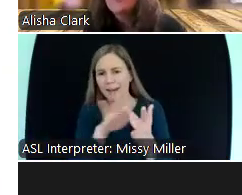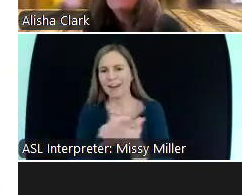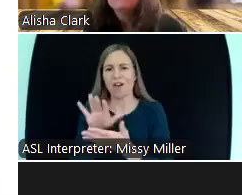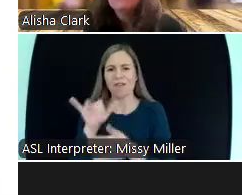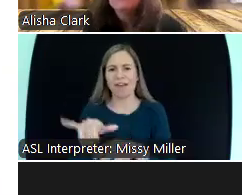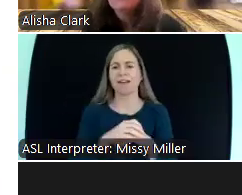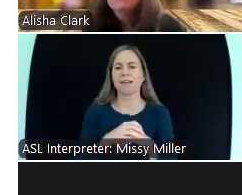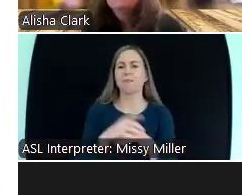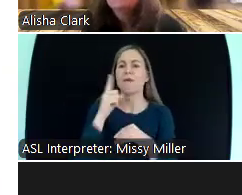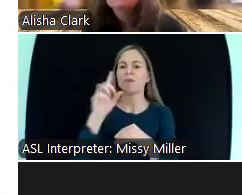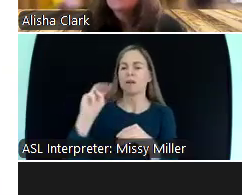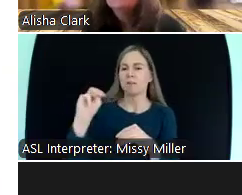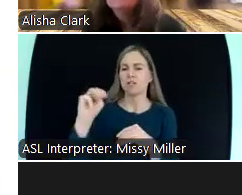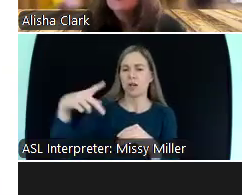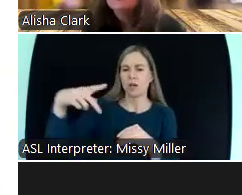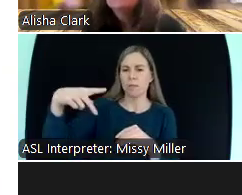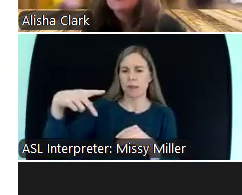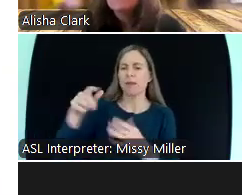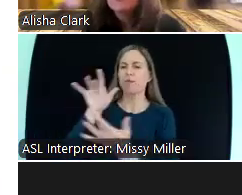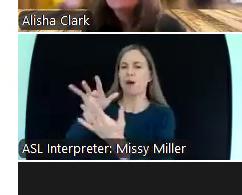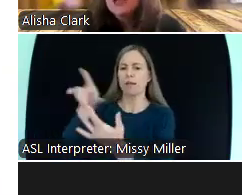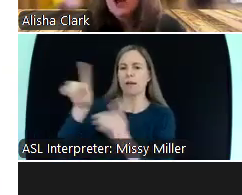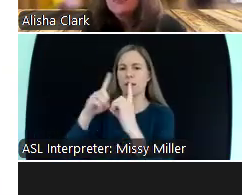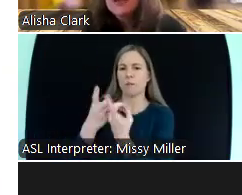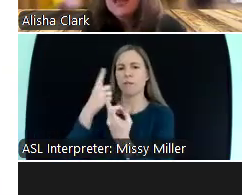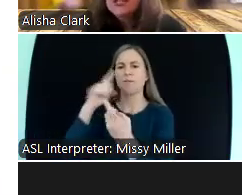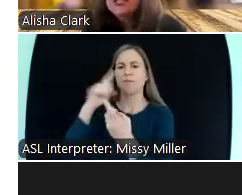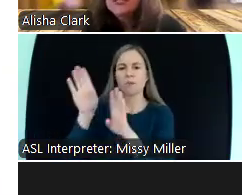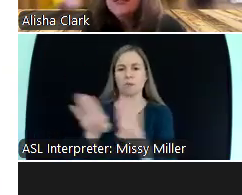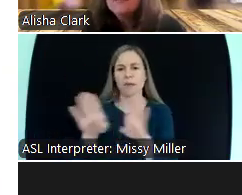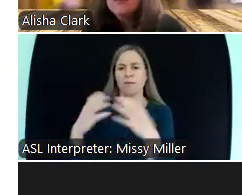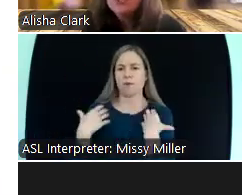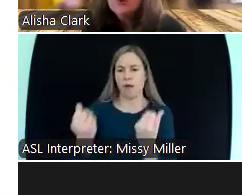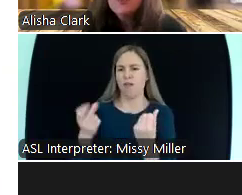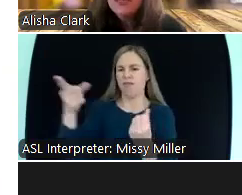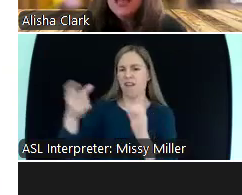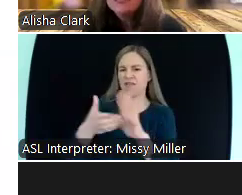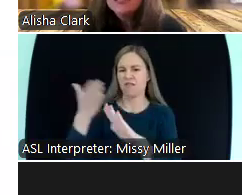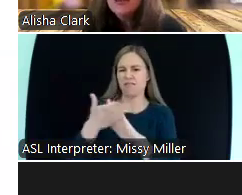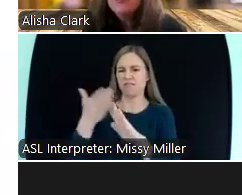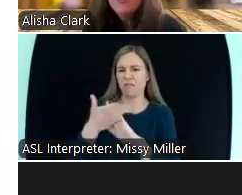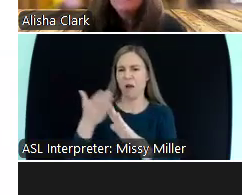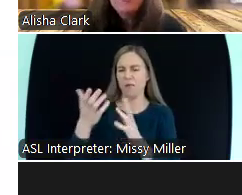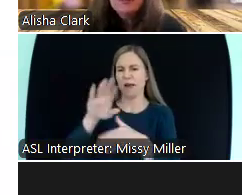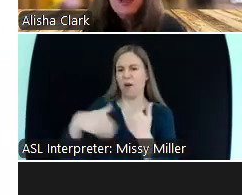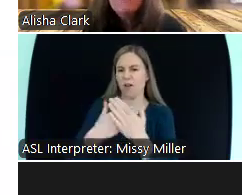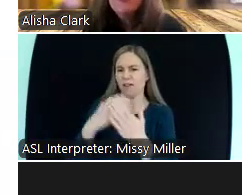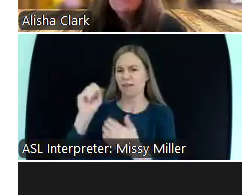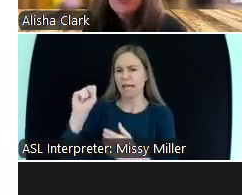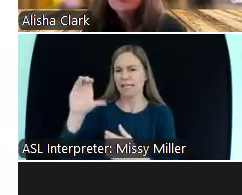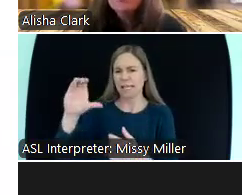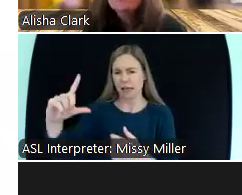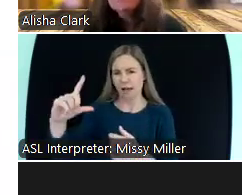Behavioral Health is the ones that is the operating agency for the Michelle P and SCL. And we do have